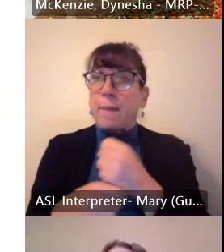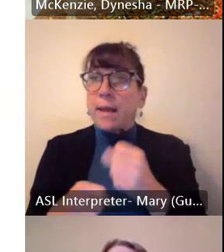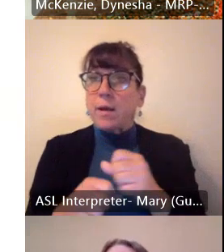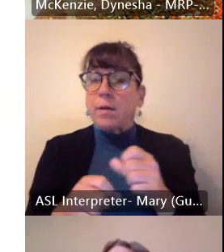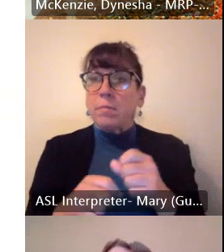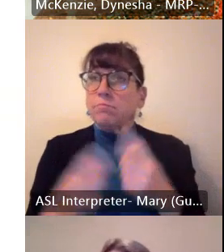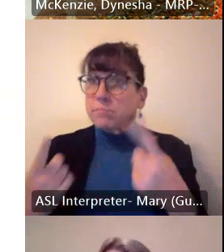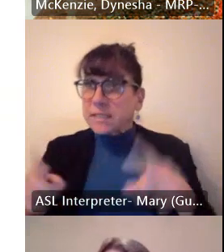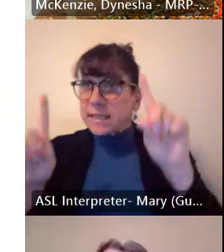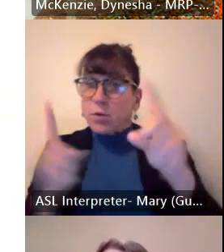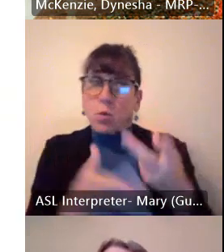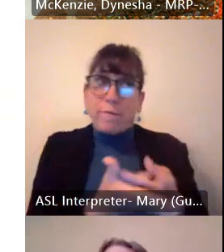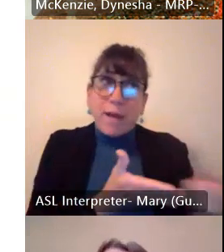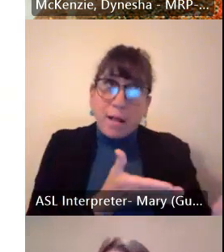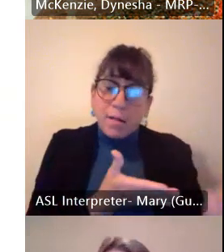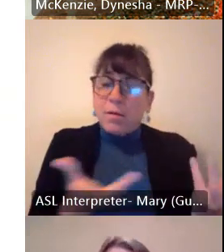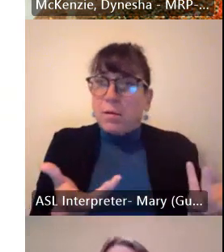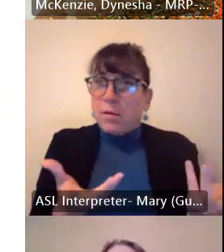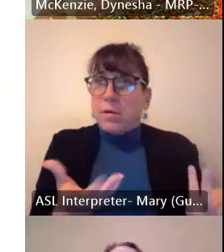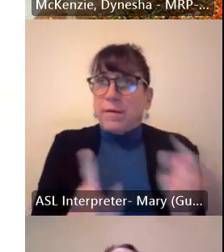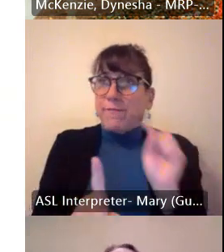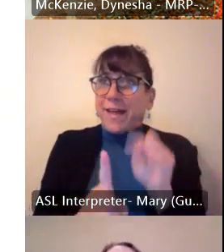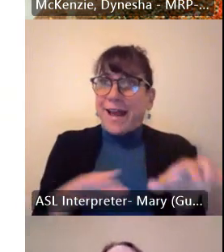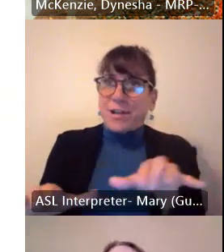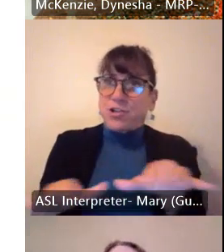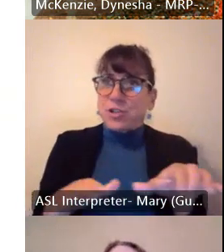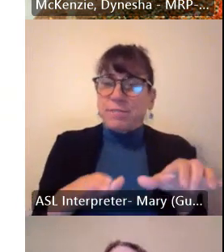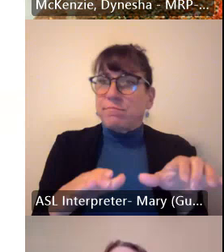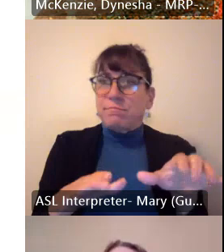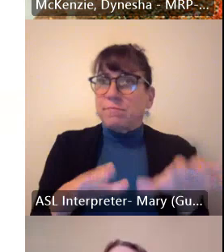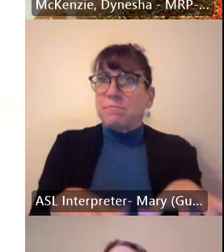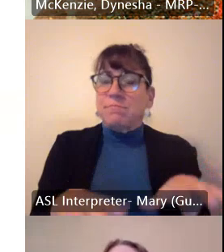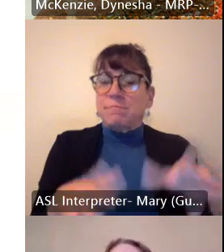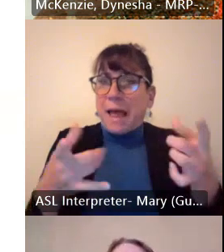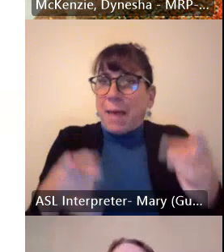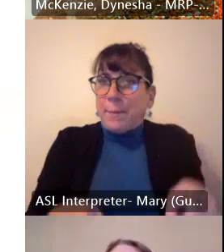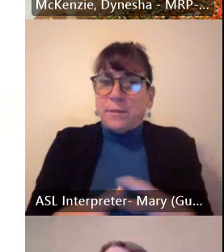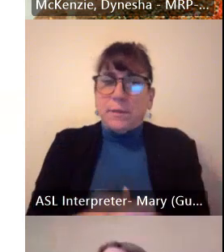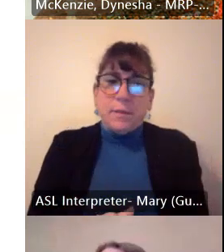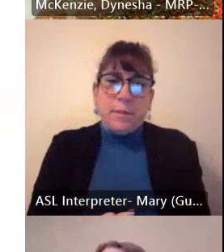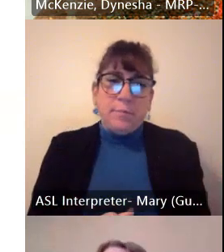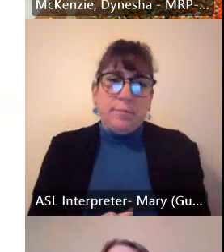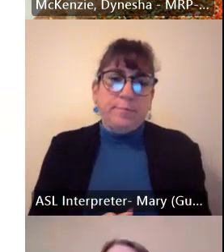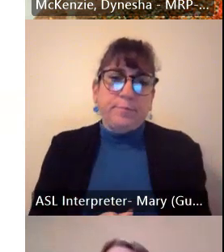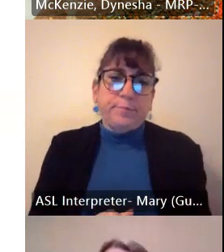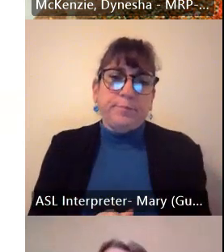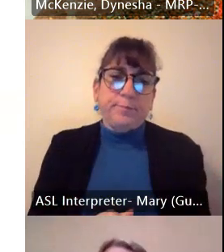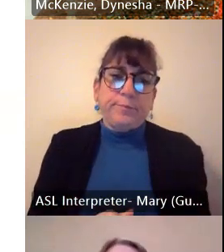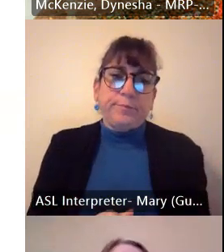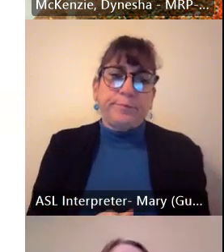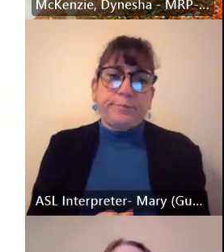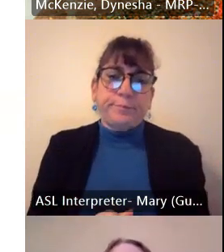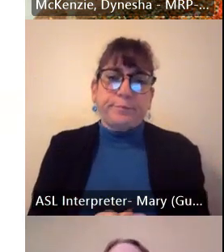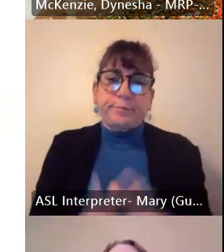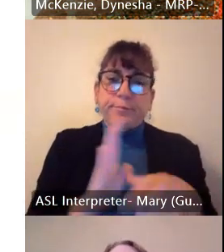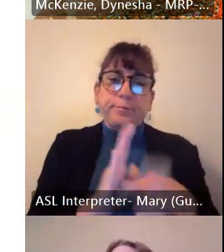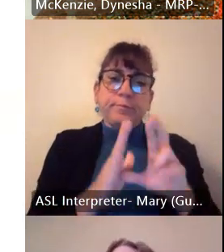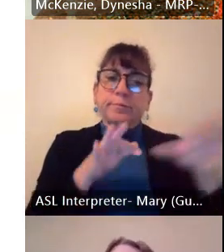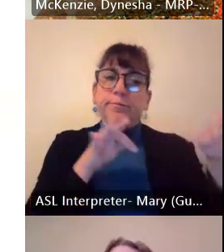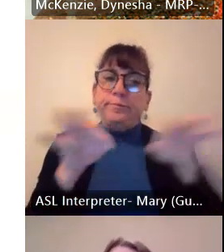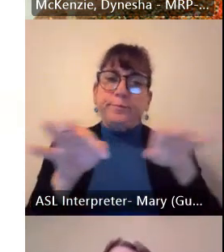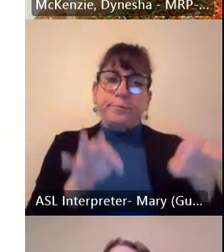whether or not that action is taken. So just to go over the